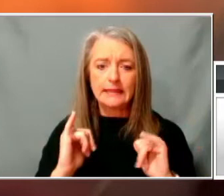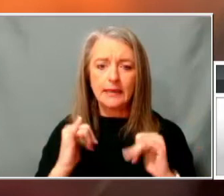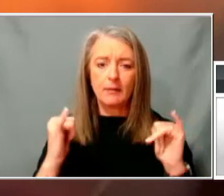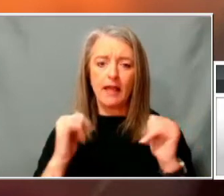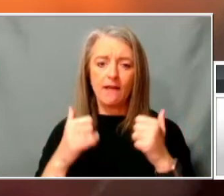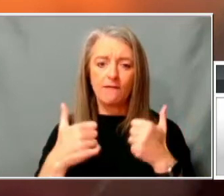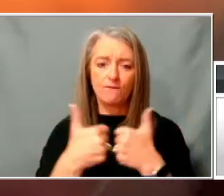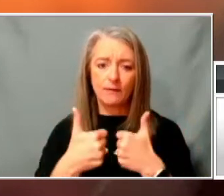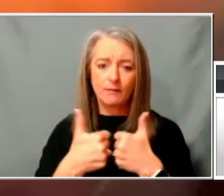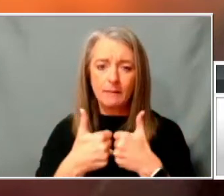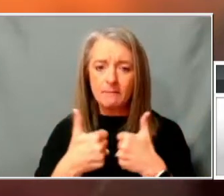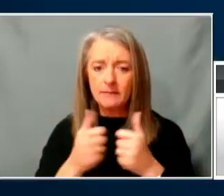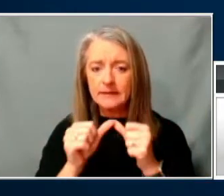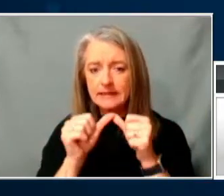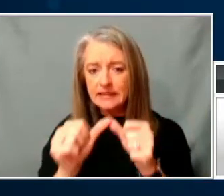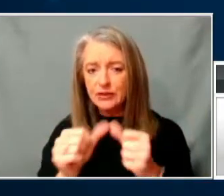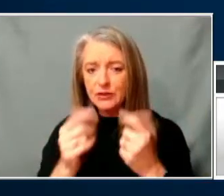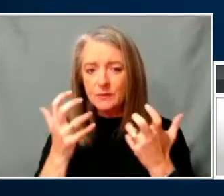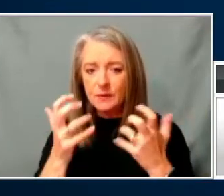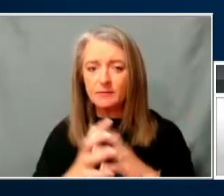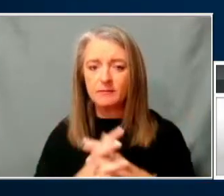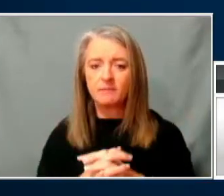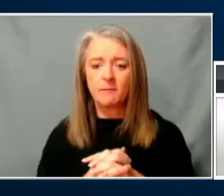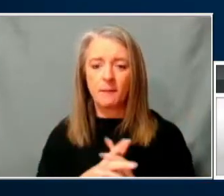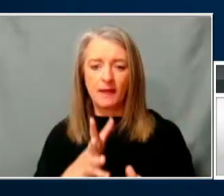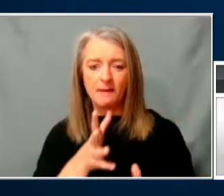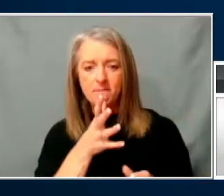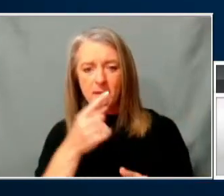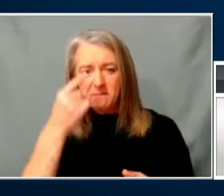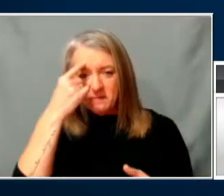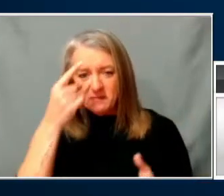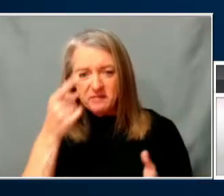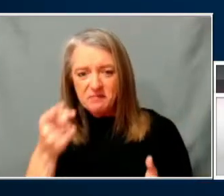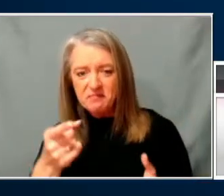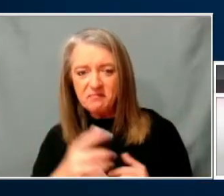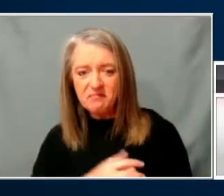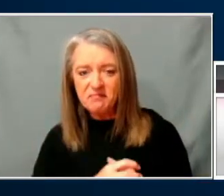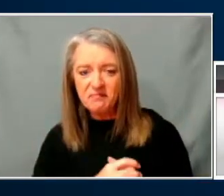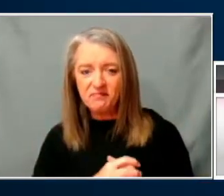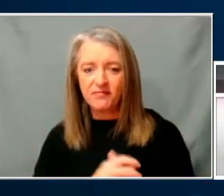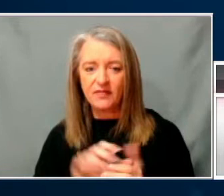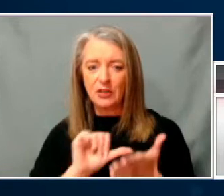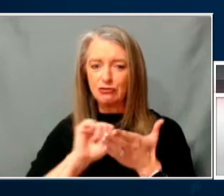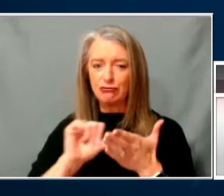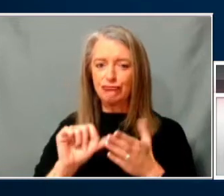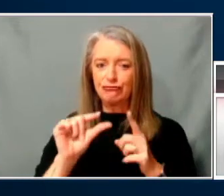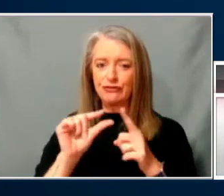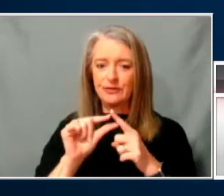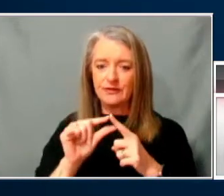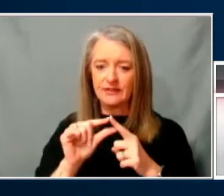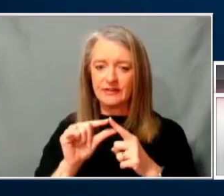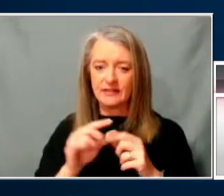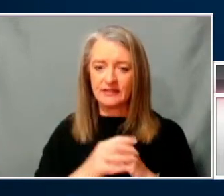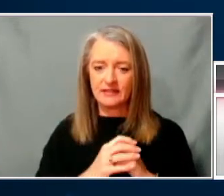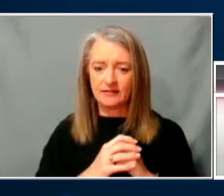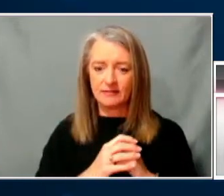this year. Mom, what were you thinking when you heard the surgery word? I know.